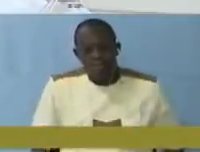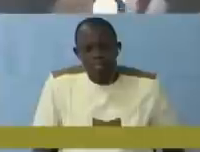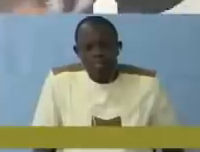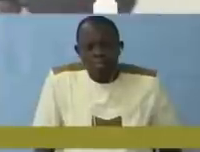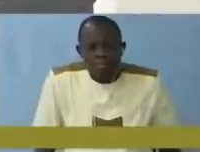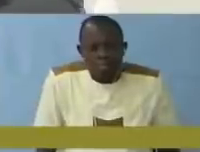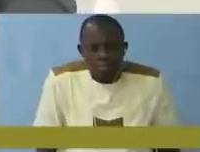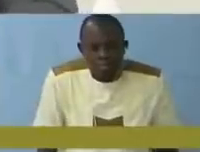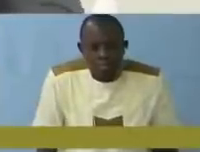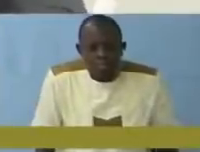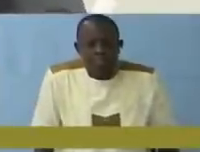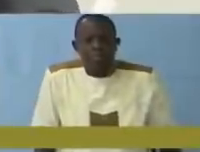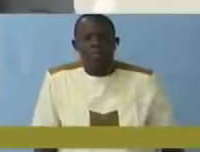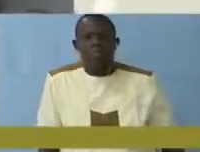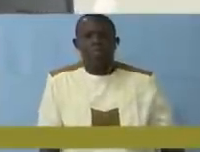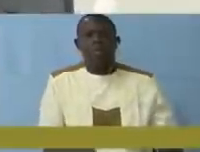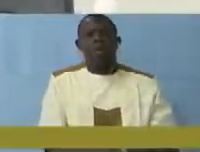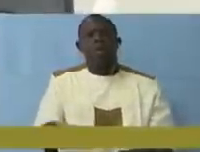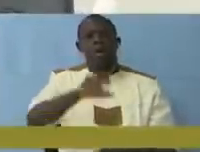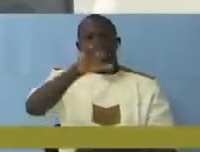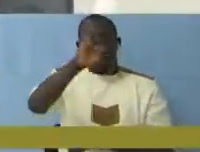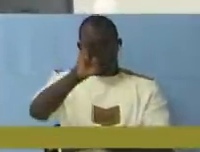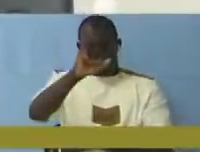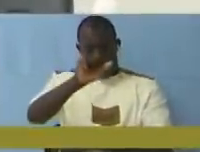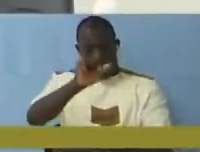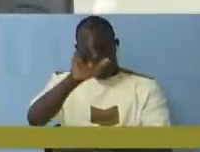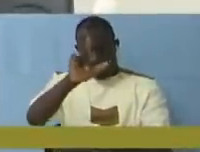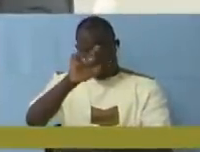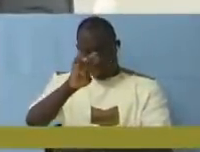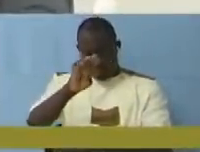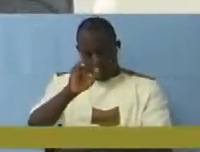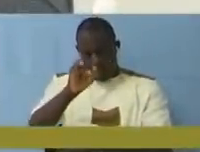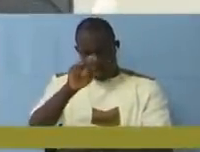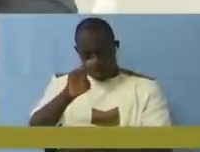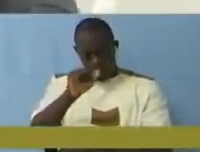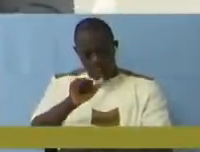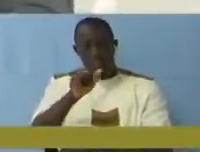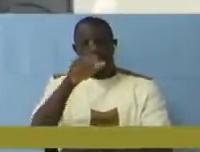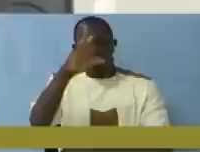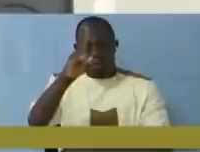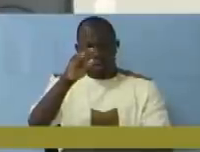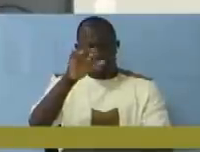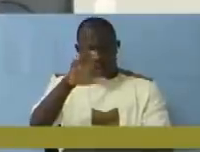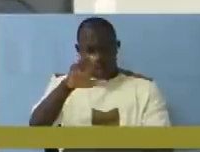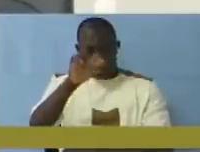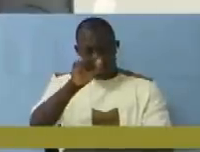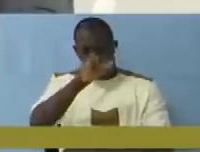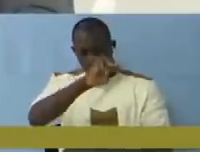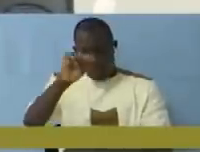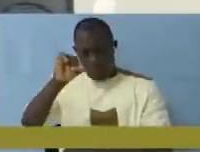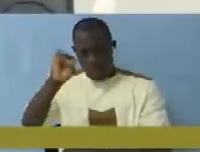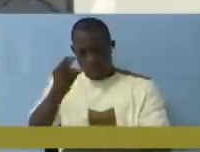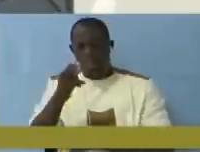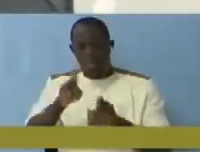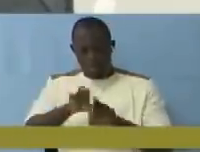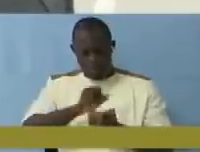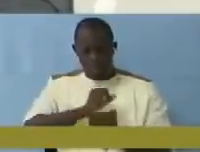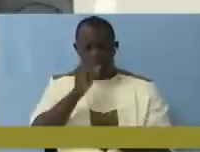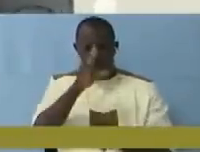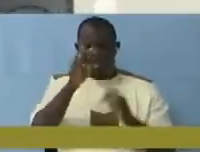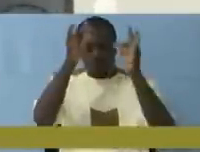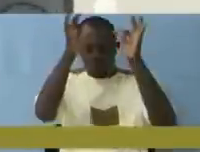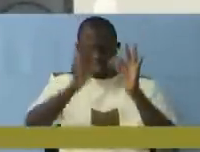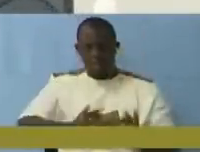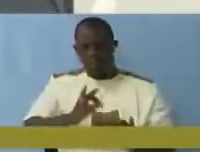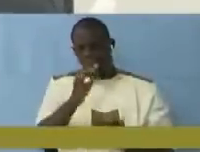Salmina Drame said you organized two. Salmina Drame ko ale fulala londi. Two teams.